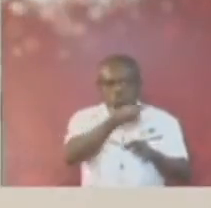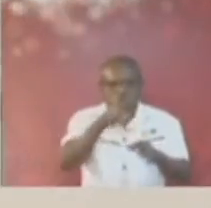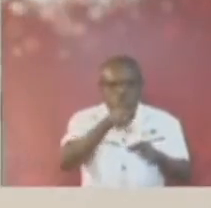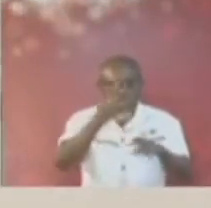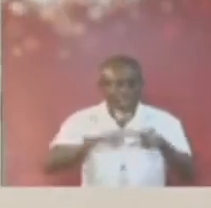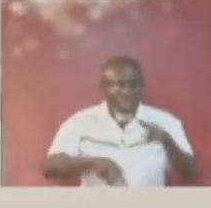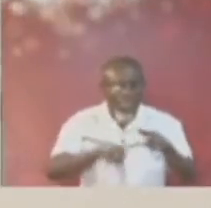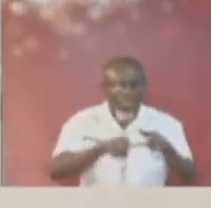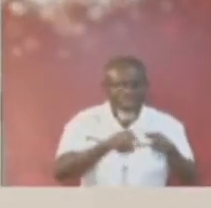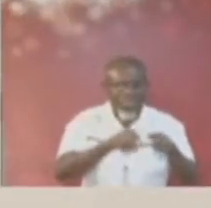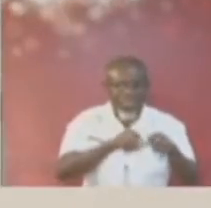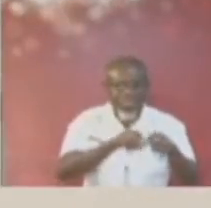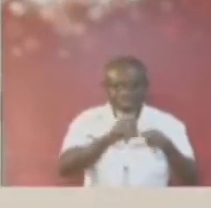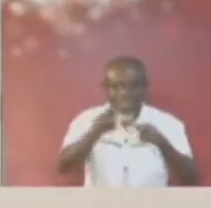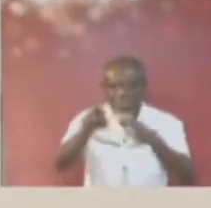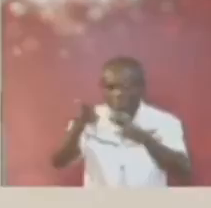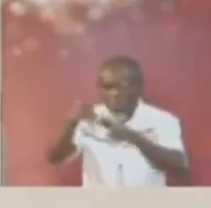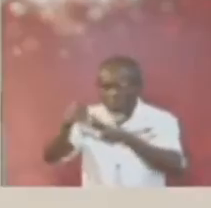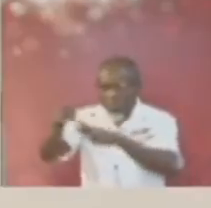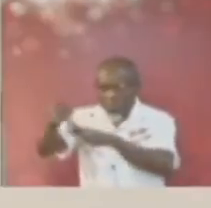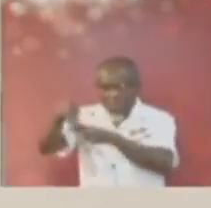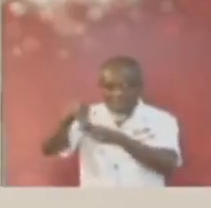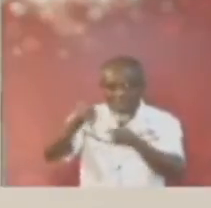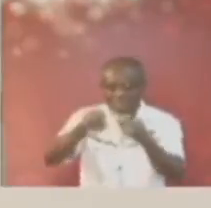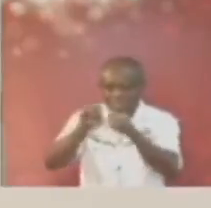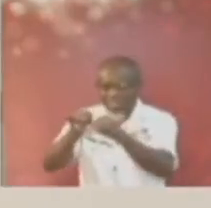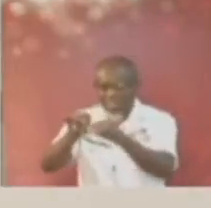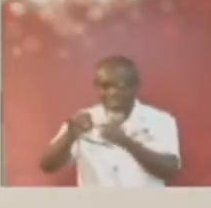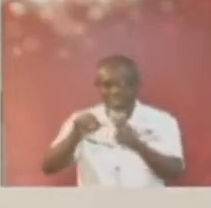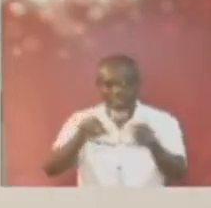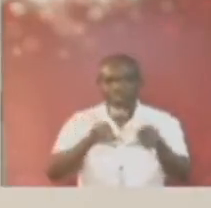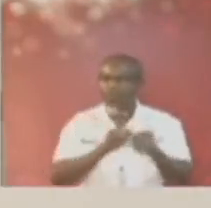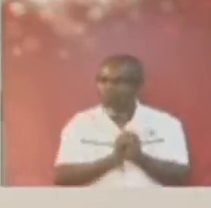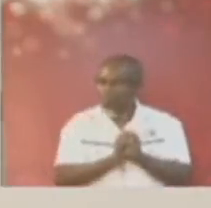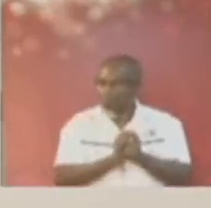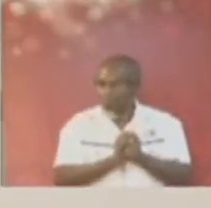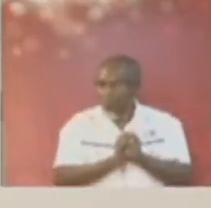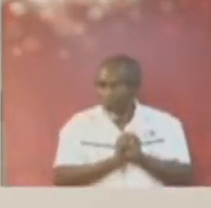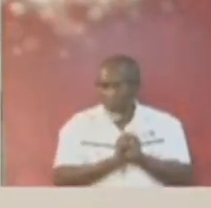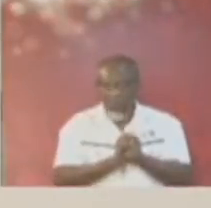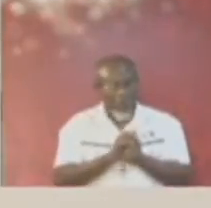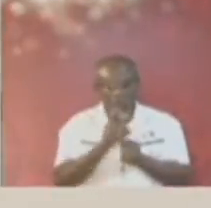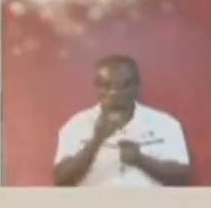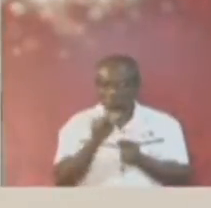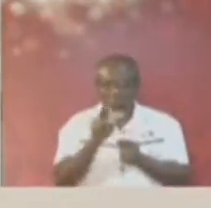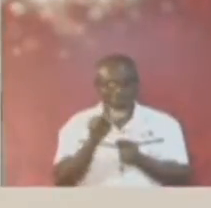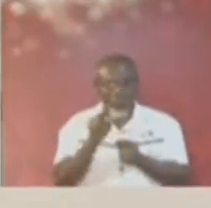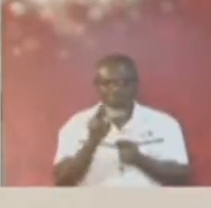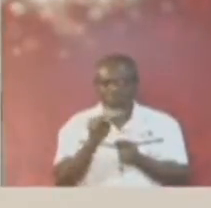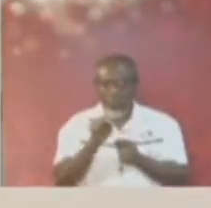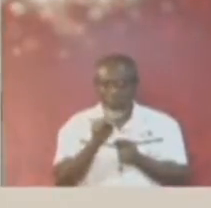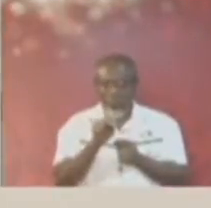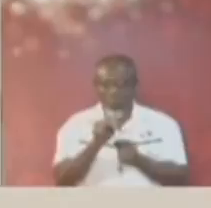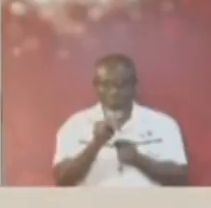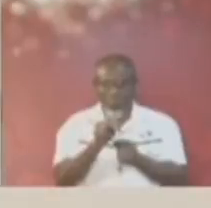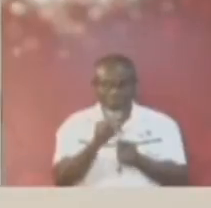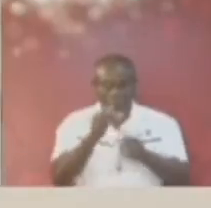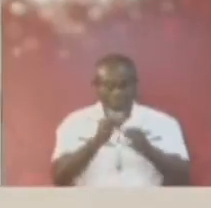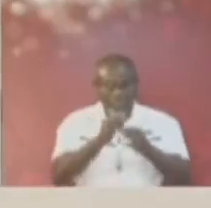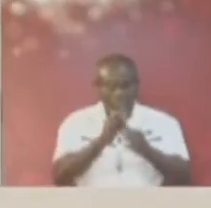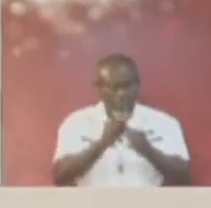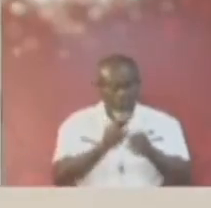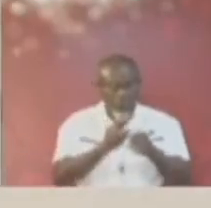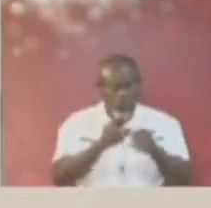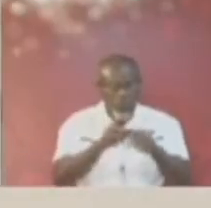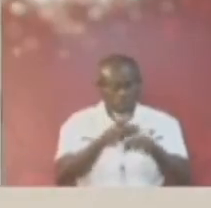aren't inherently germicidal, meaning there's nothing in the glove that kills germs. So you take the glove, you touch something that's dirty,